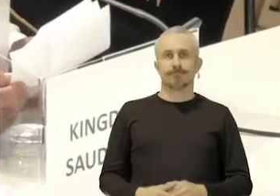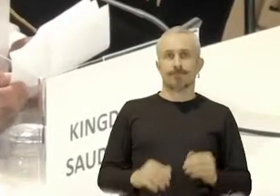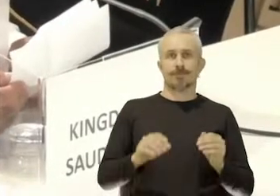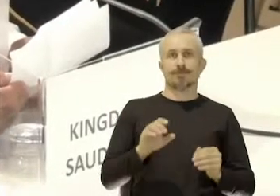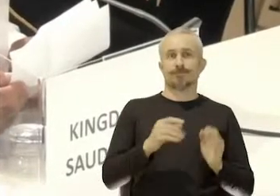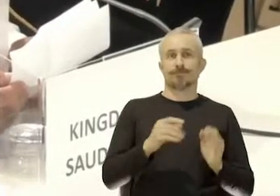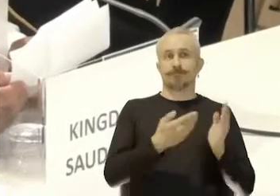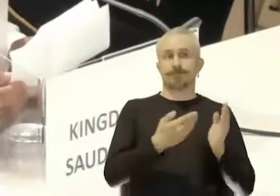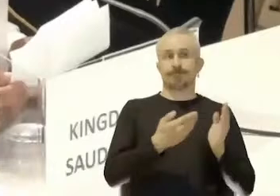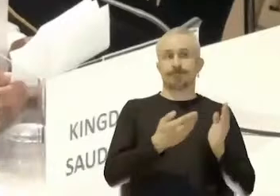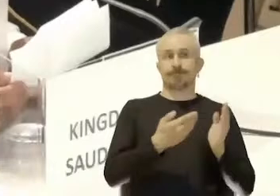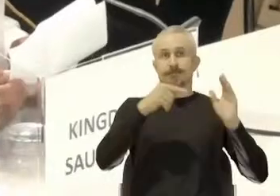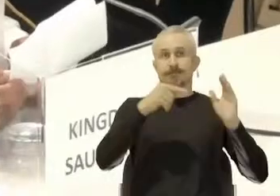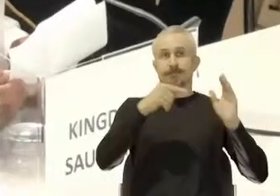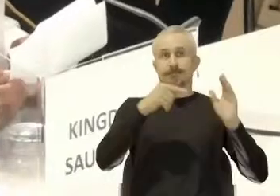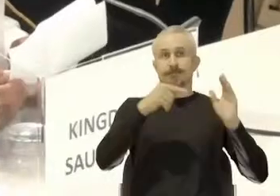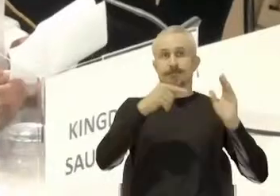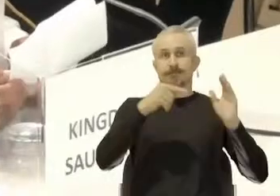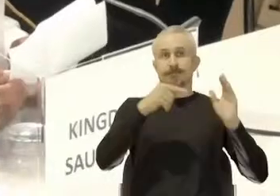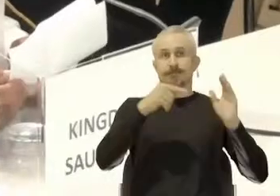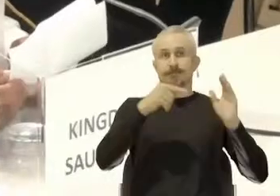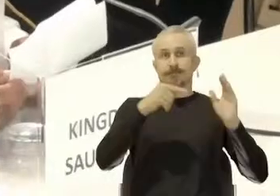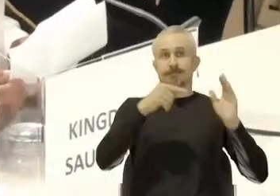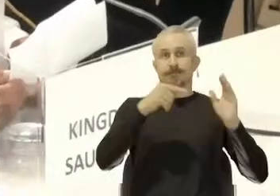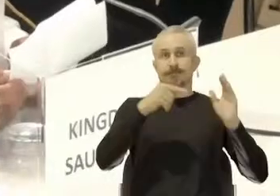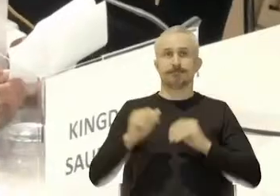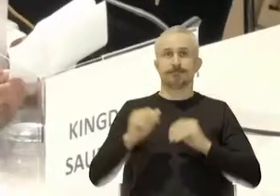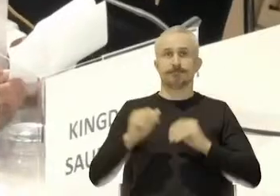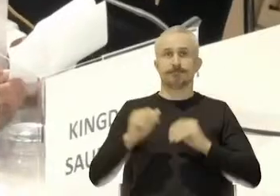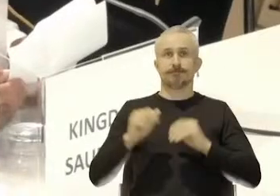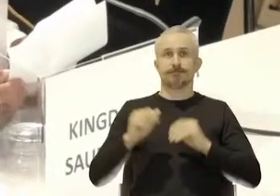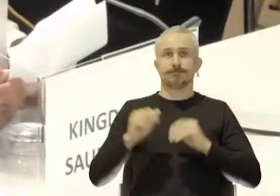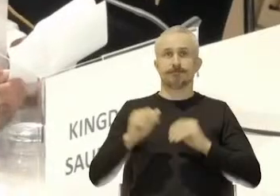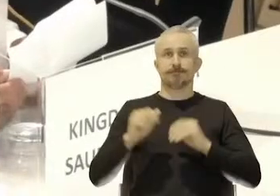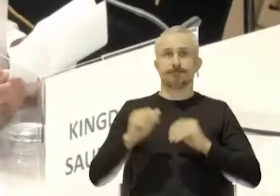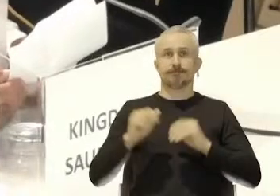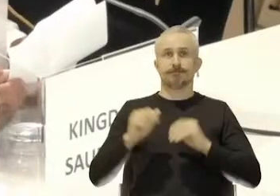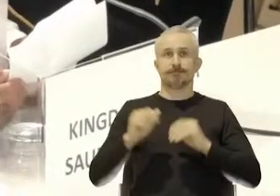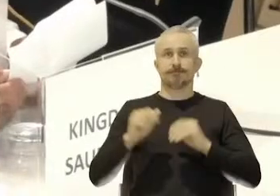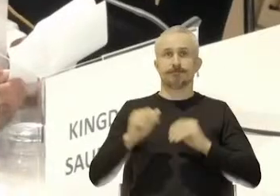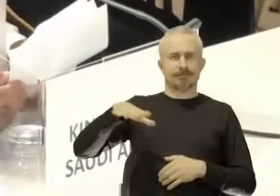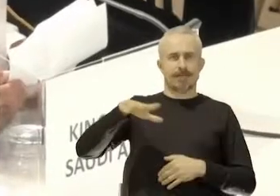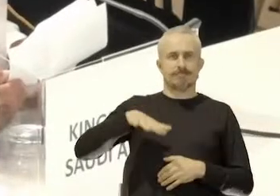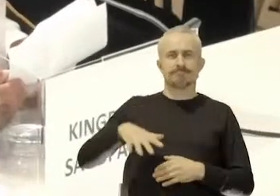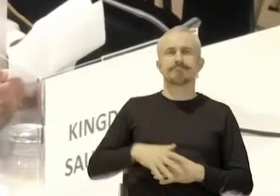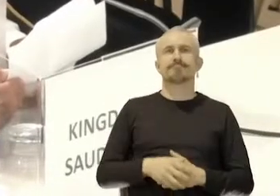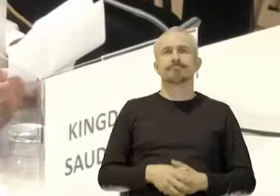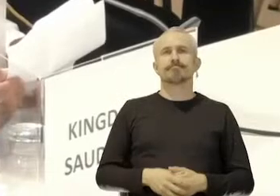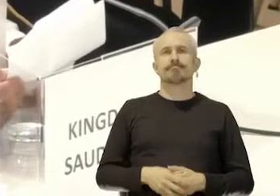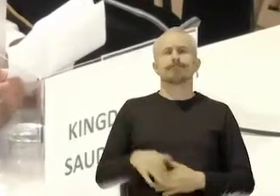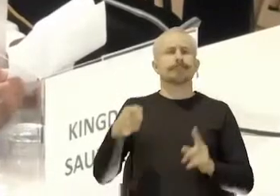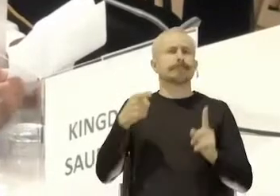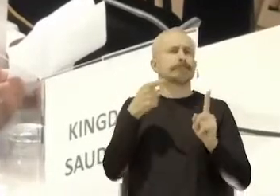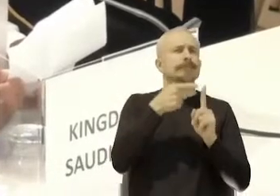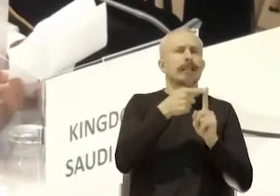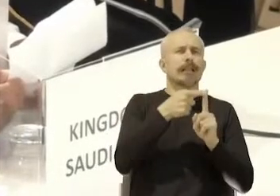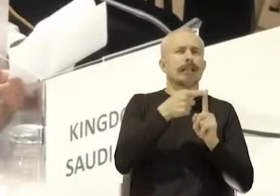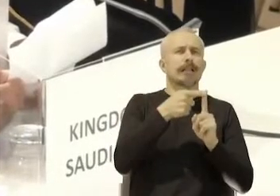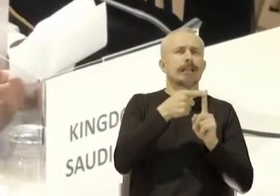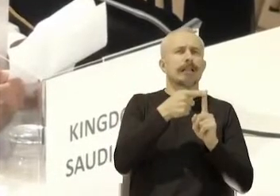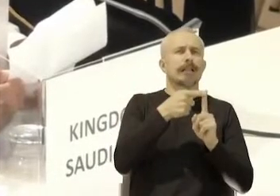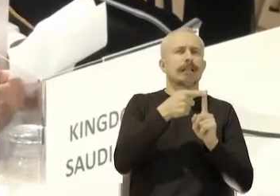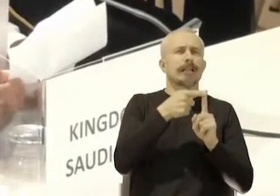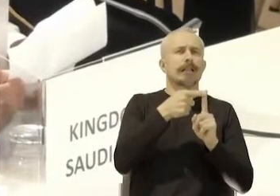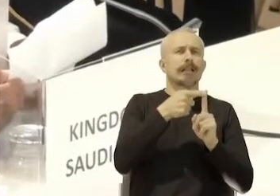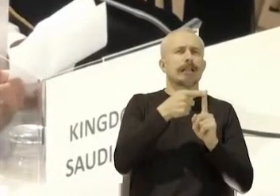and gentlemen, starting from the year 2016, Saudi Arabia has been making attempts to come